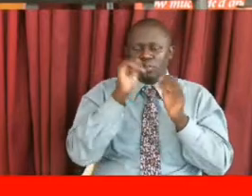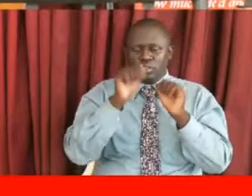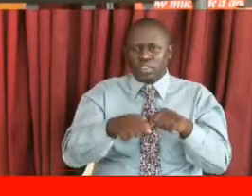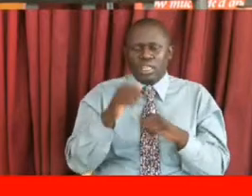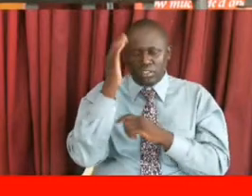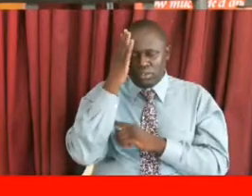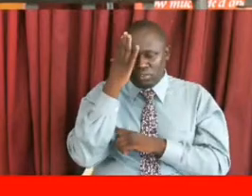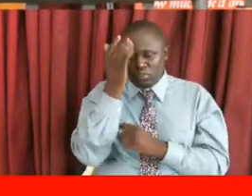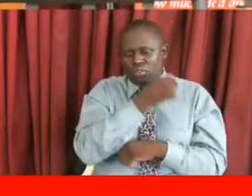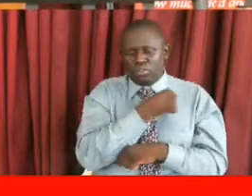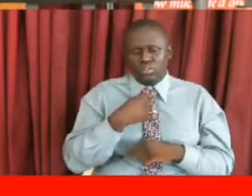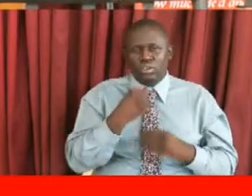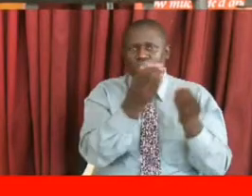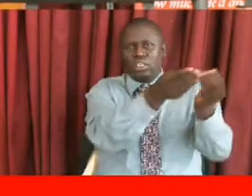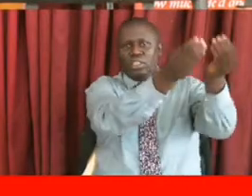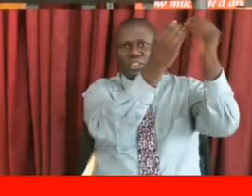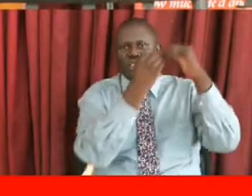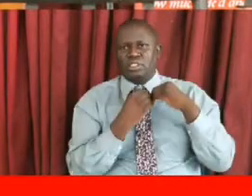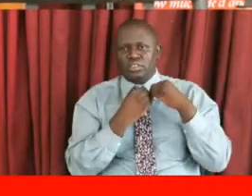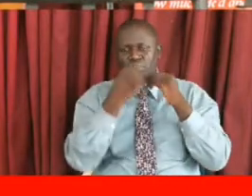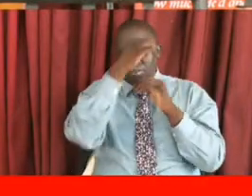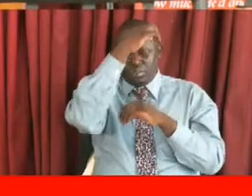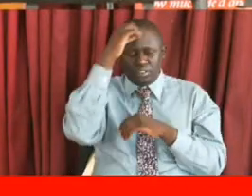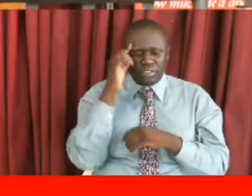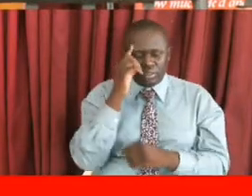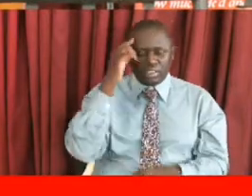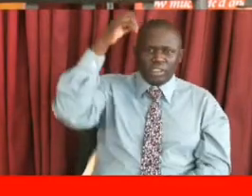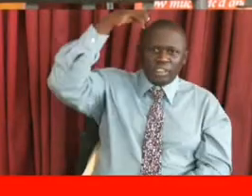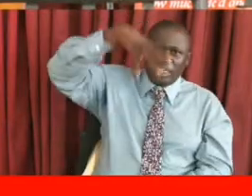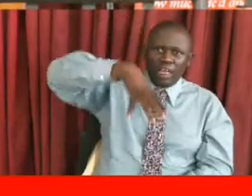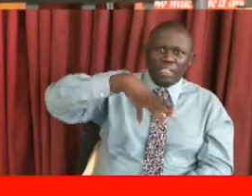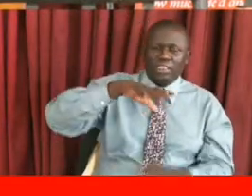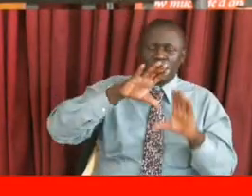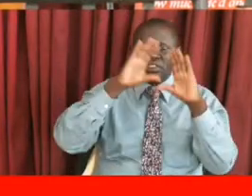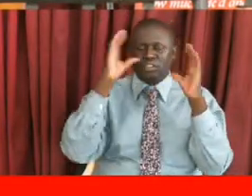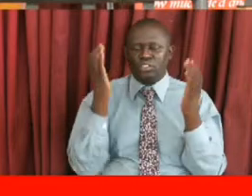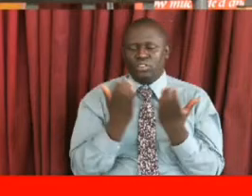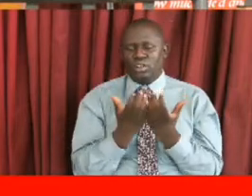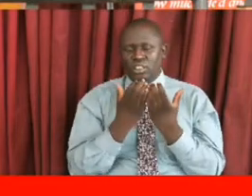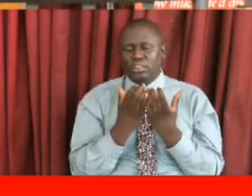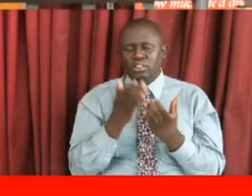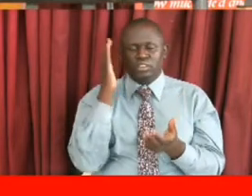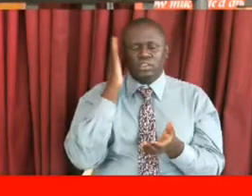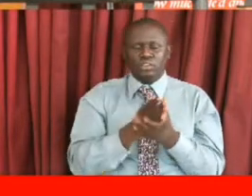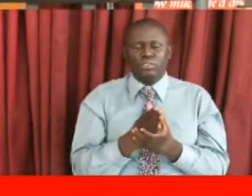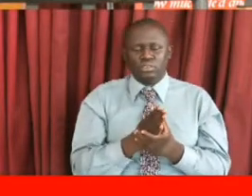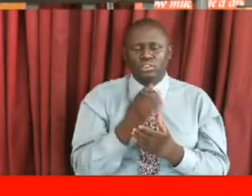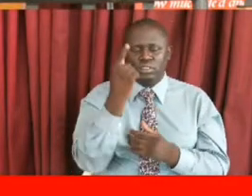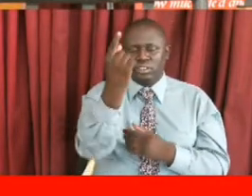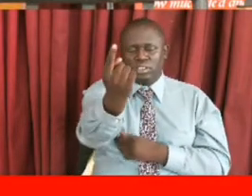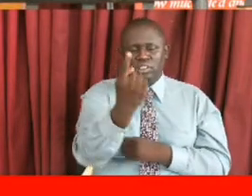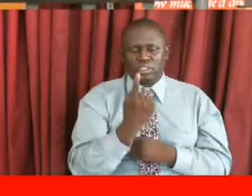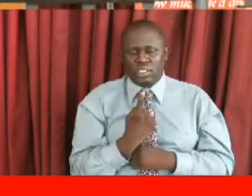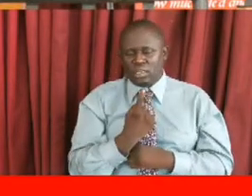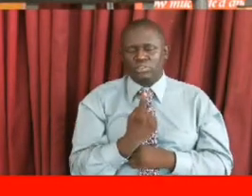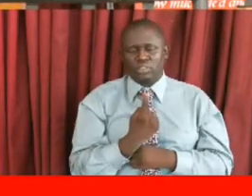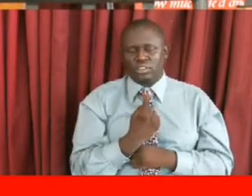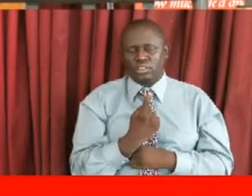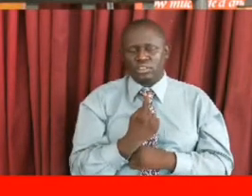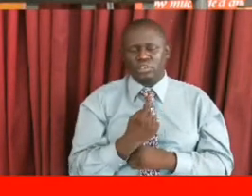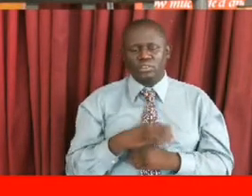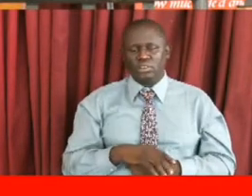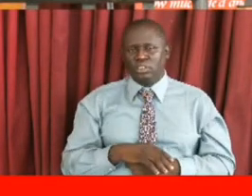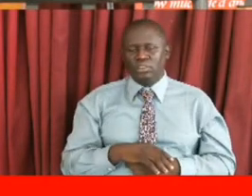to receive because the light that is on the word it comes as we have need of